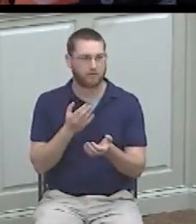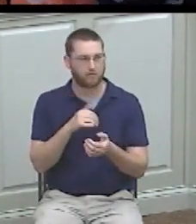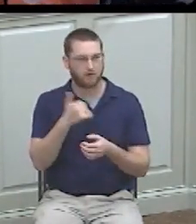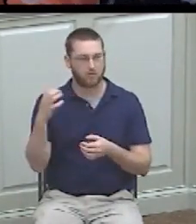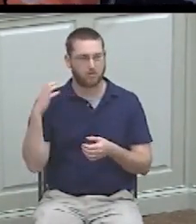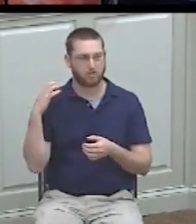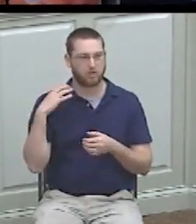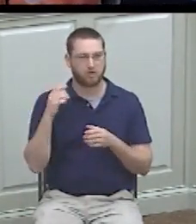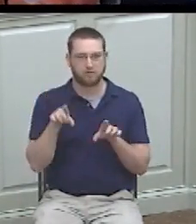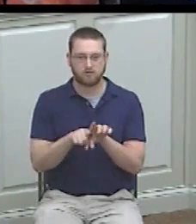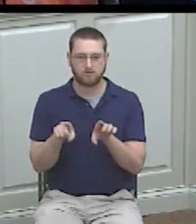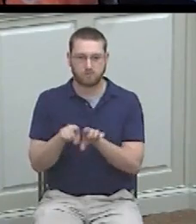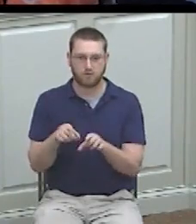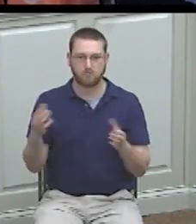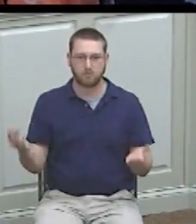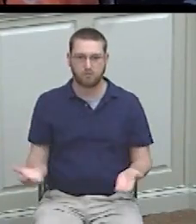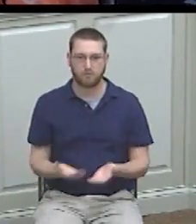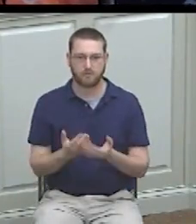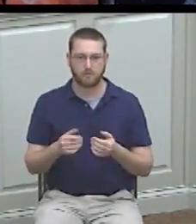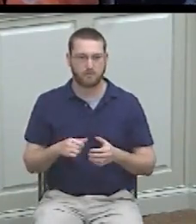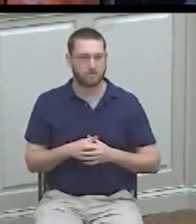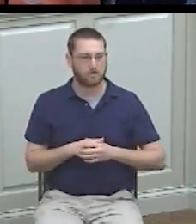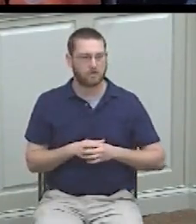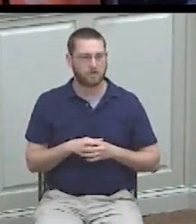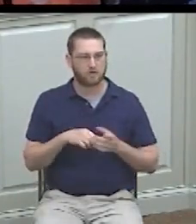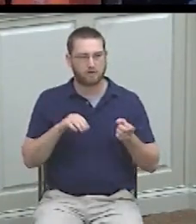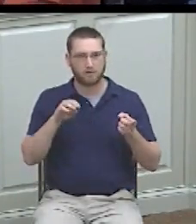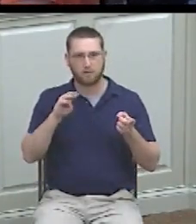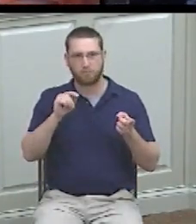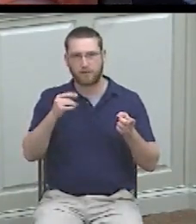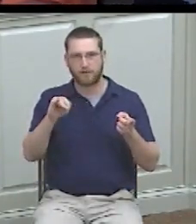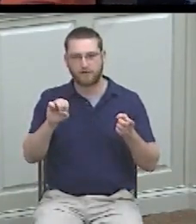also present? Thank you. Would be great. Say yes or no. Somebody give me an answer here.